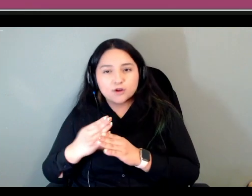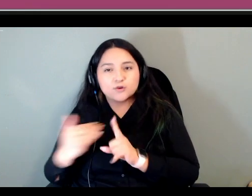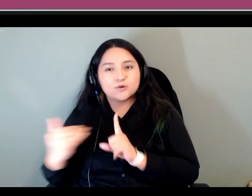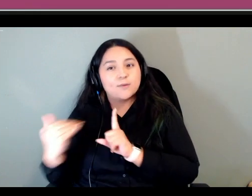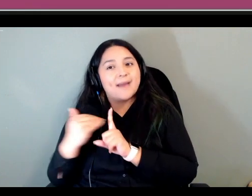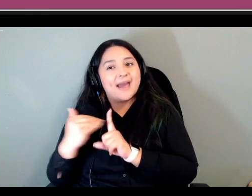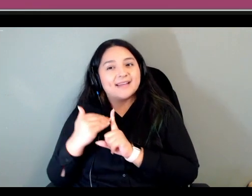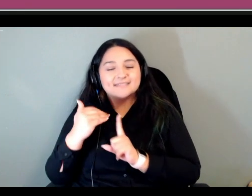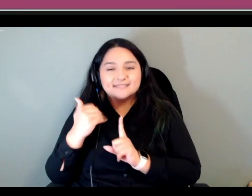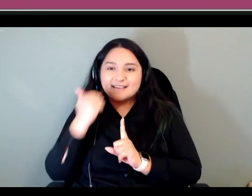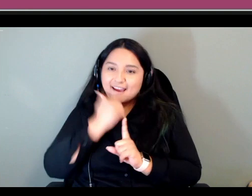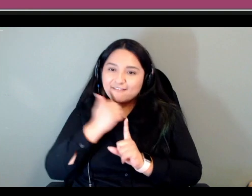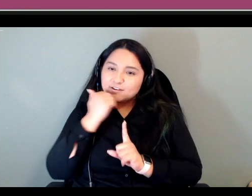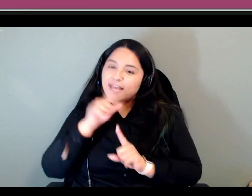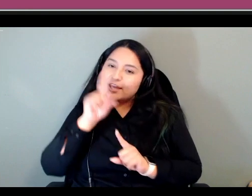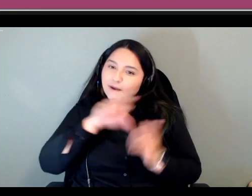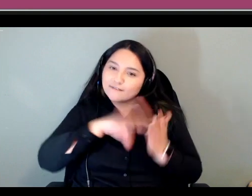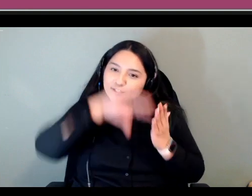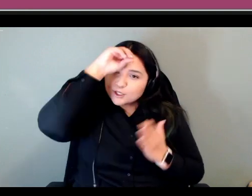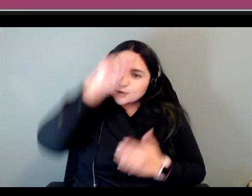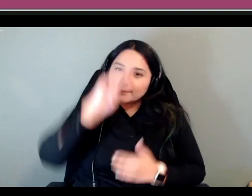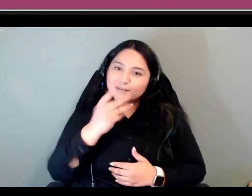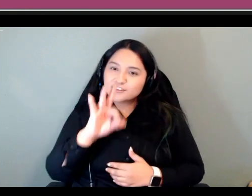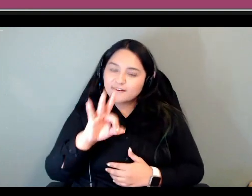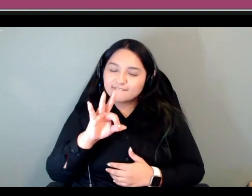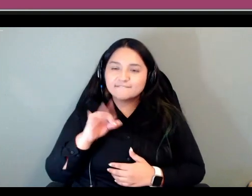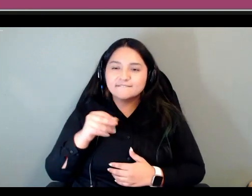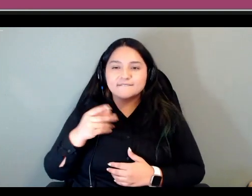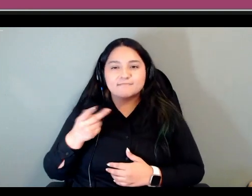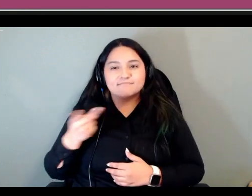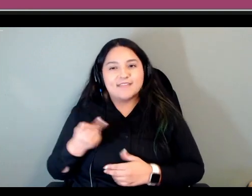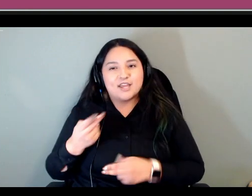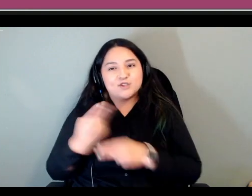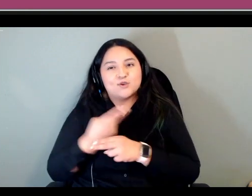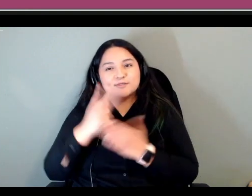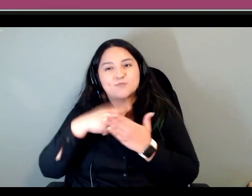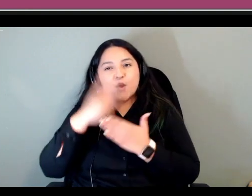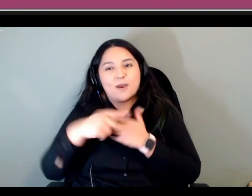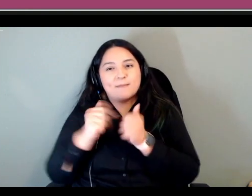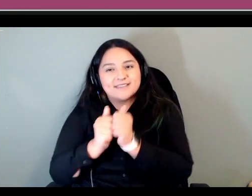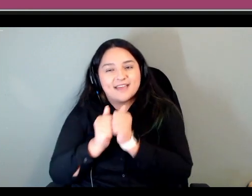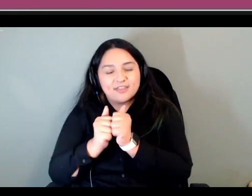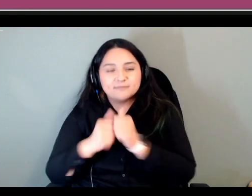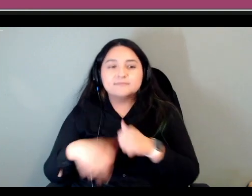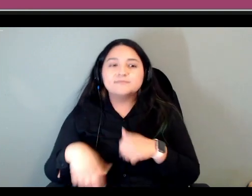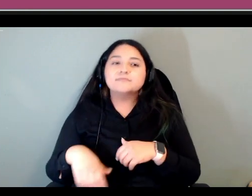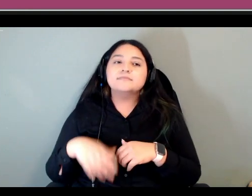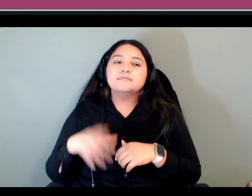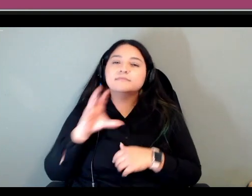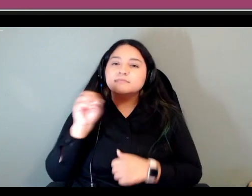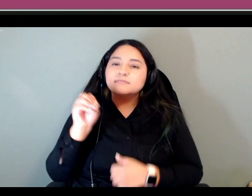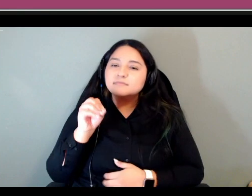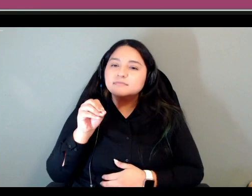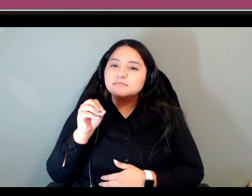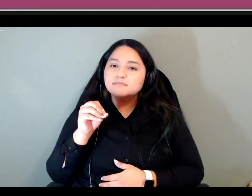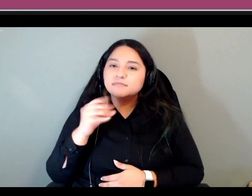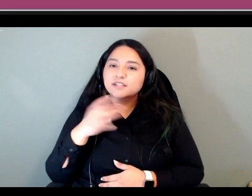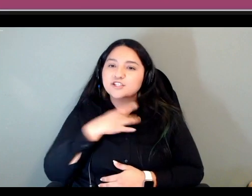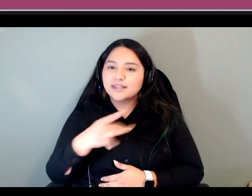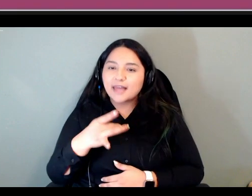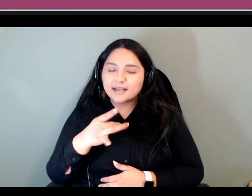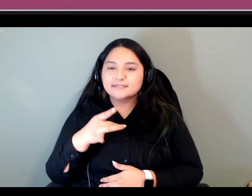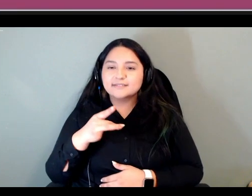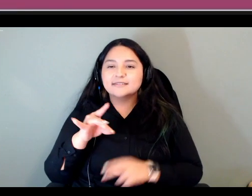Michif, and she wants to use the program with her. And she likes that that the themes, and they're not really themes,